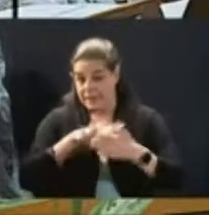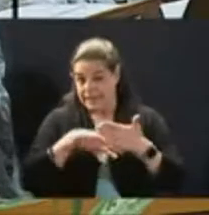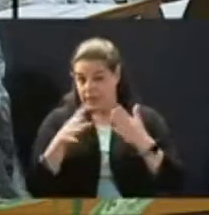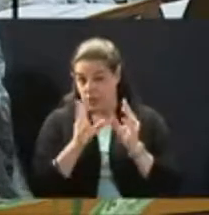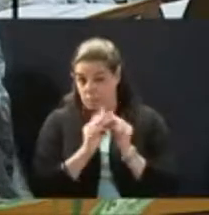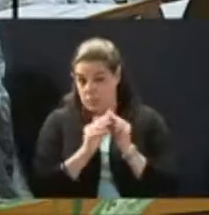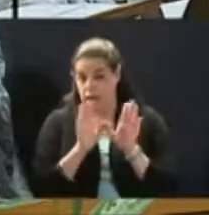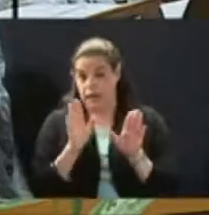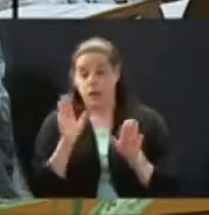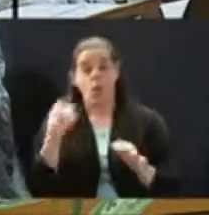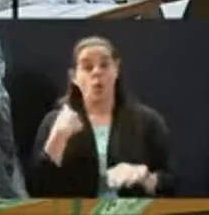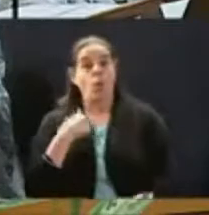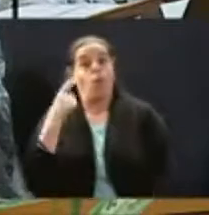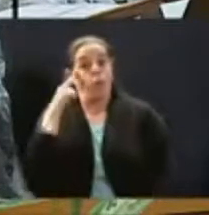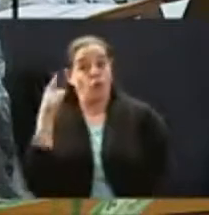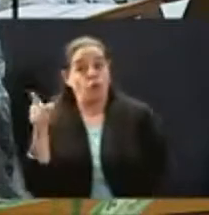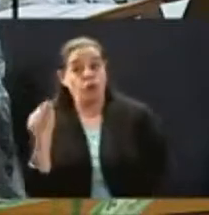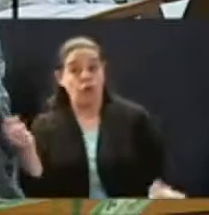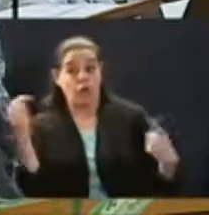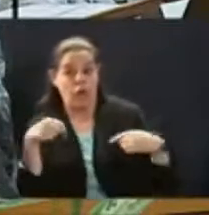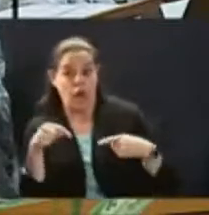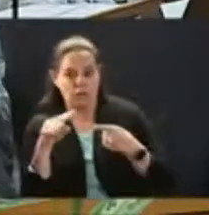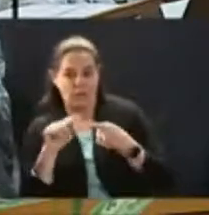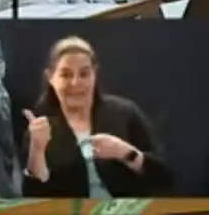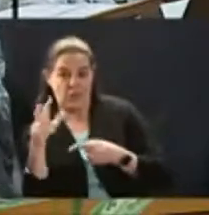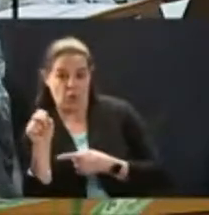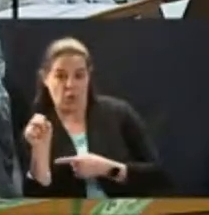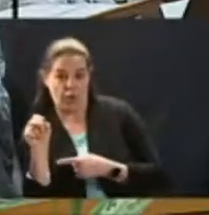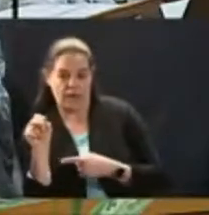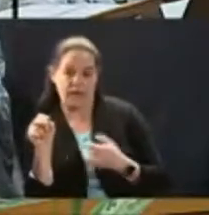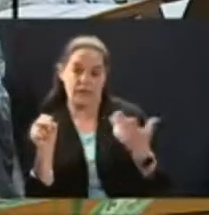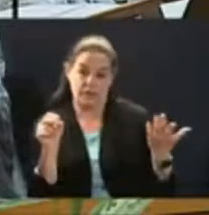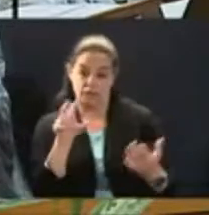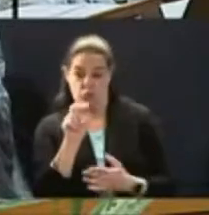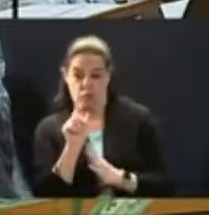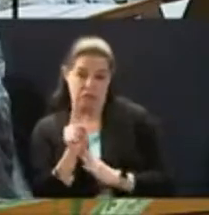that she could be here at least until 10:30. And so